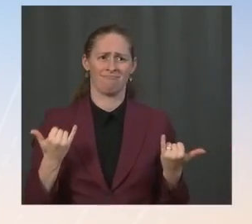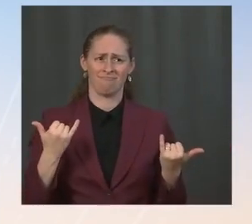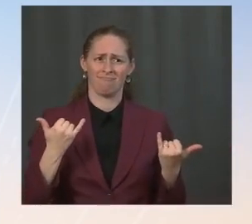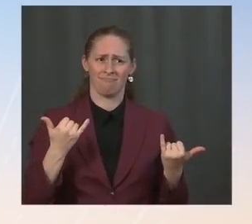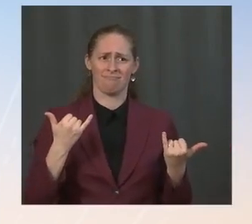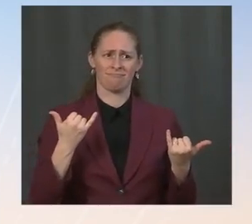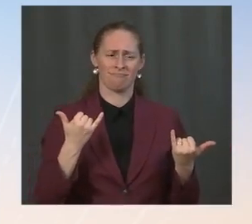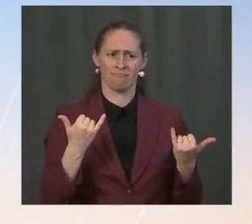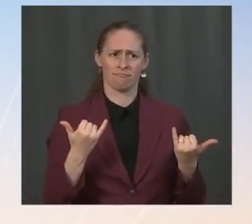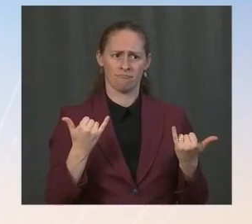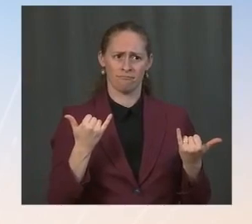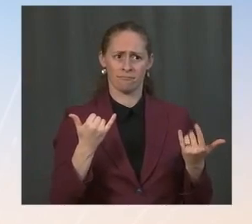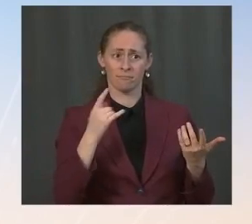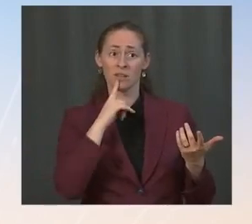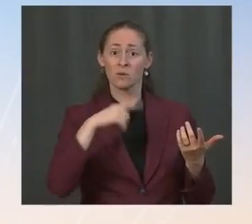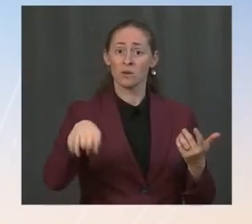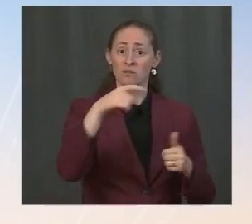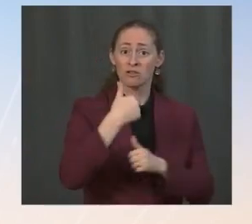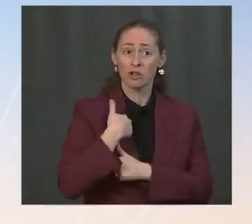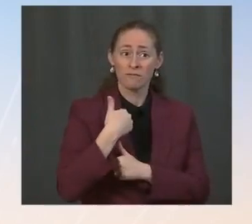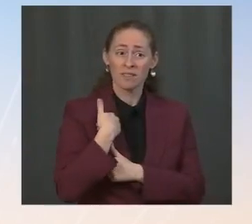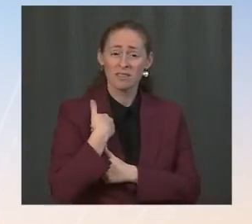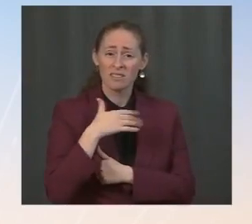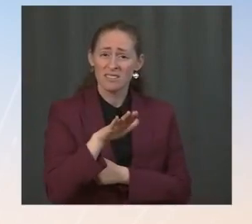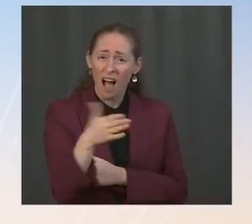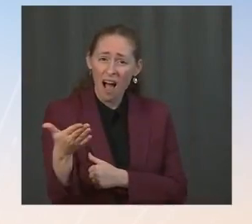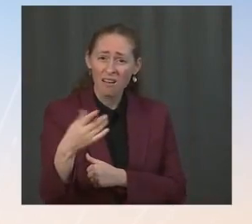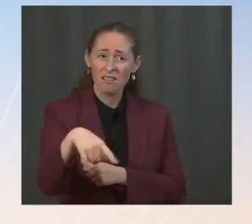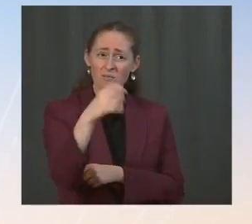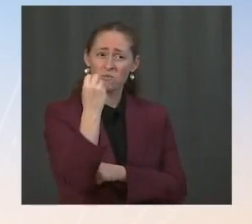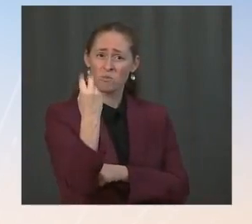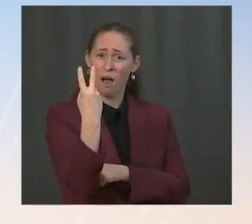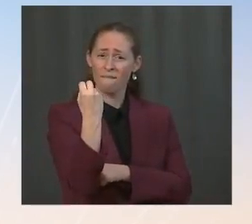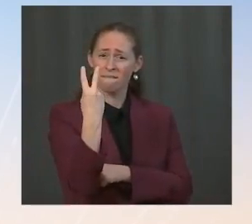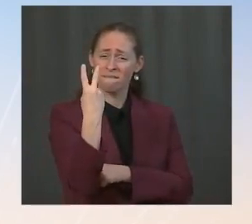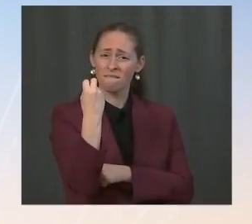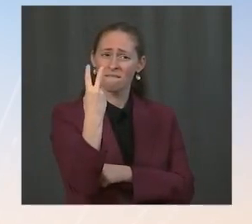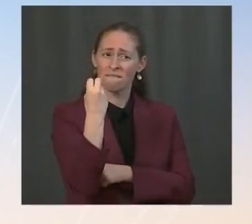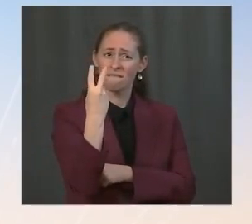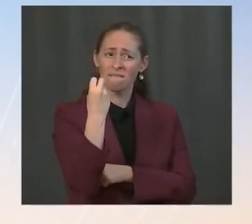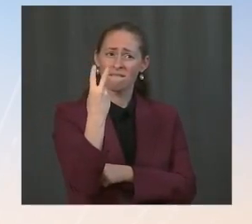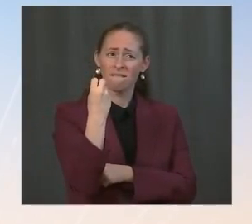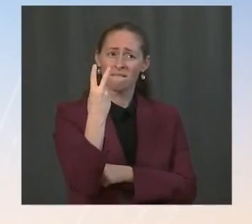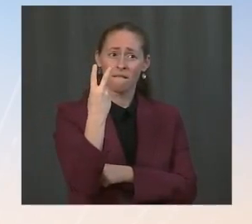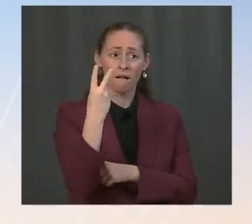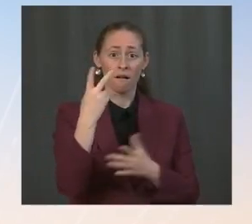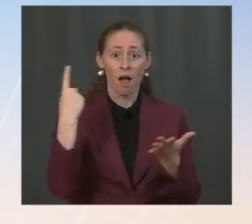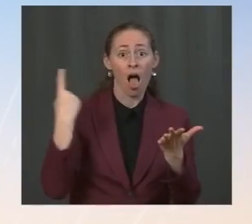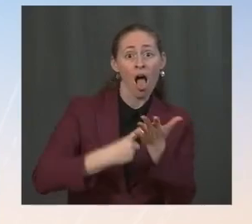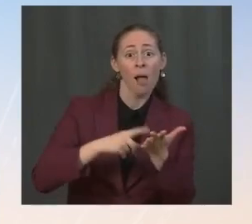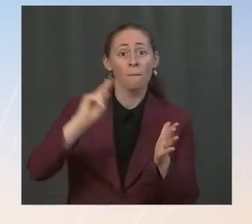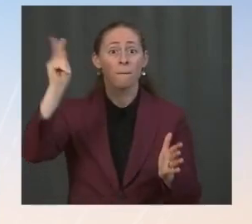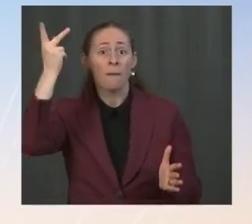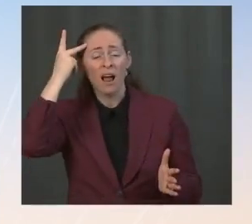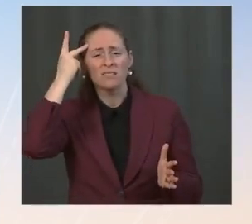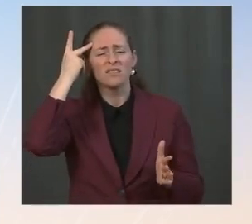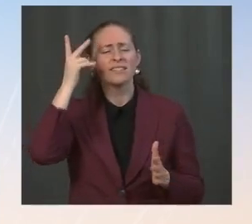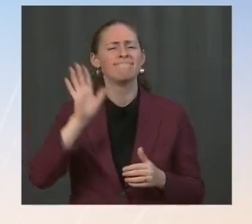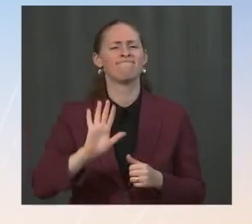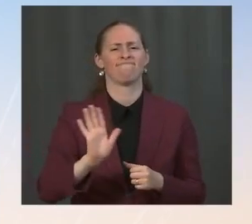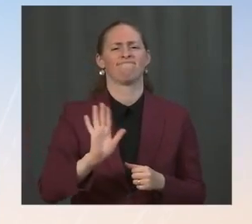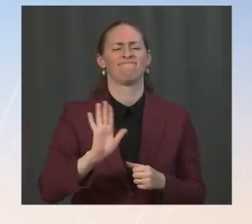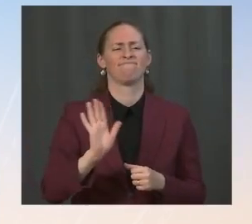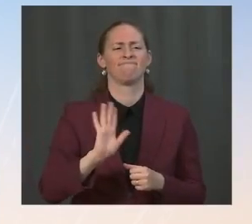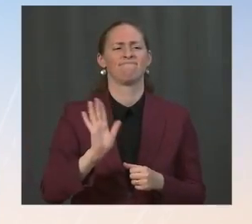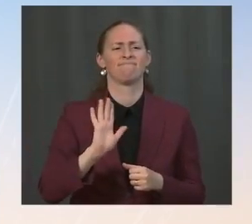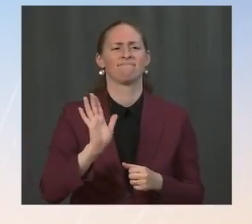of them, lost their lives at the hands of terrorists. It's not a day for politics, and we would expect that any